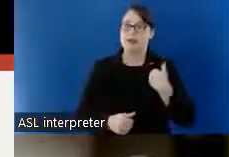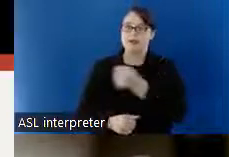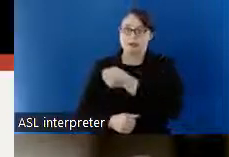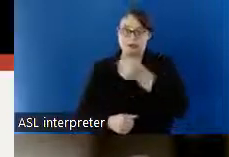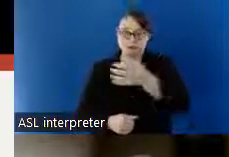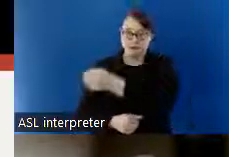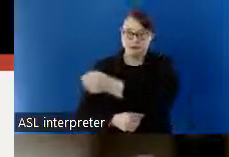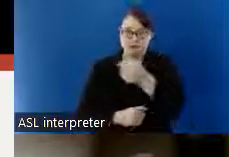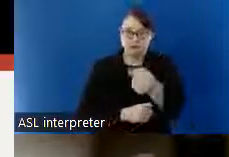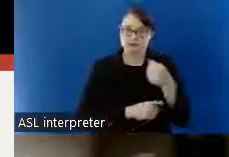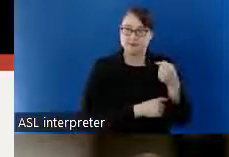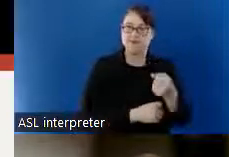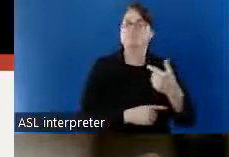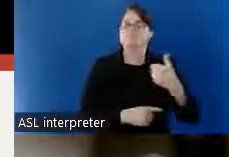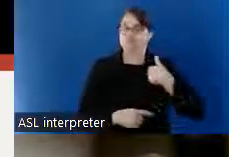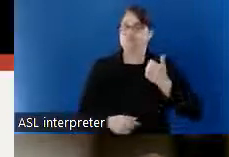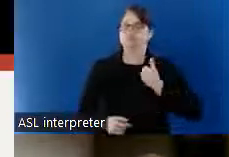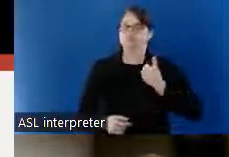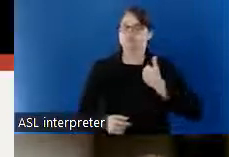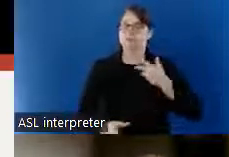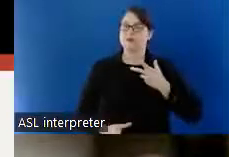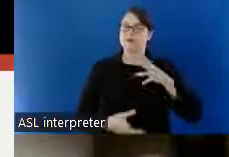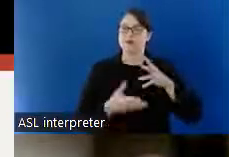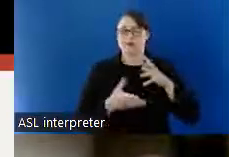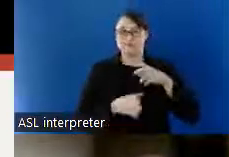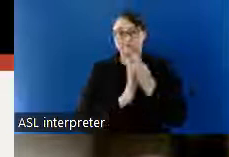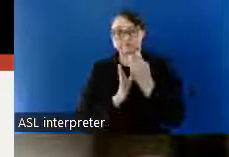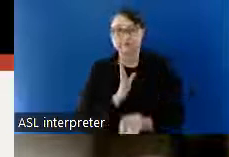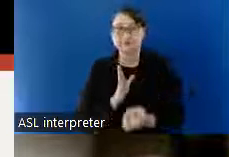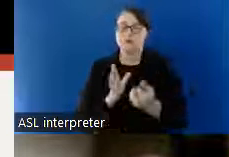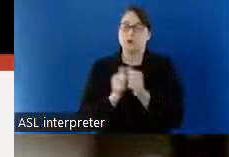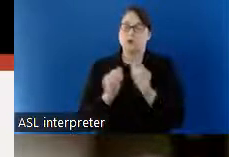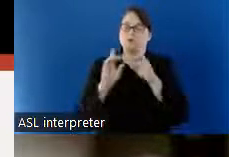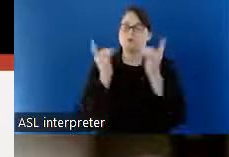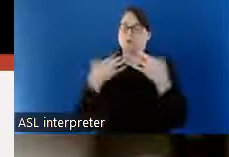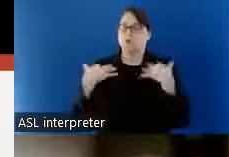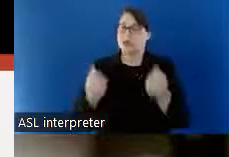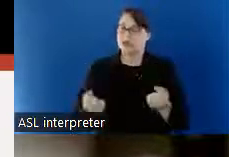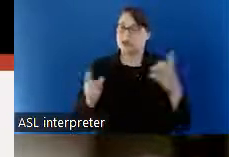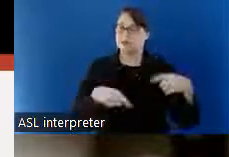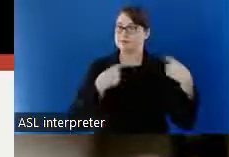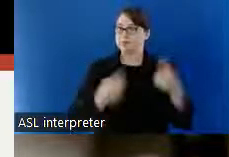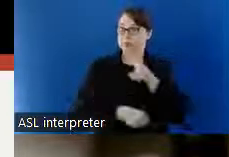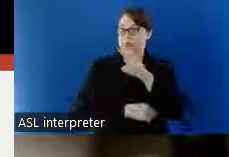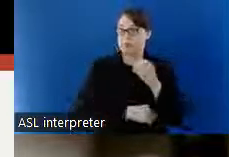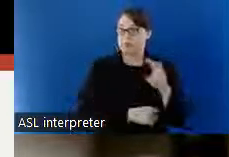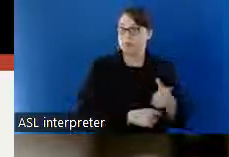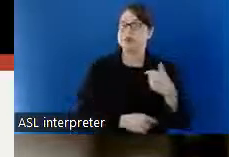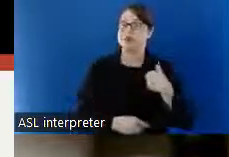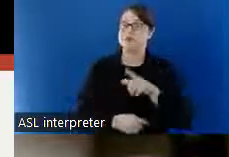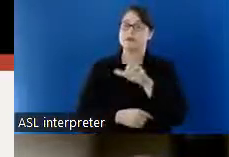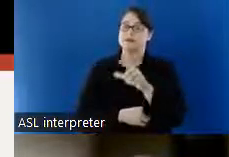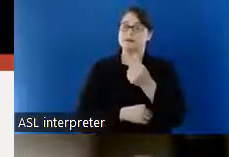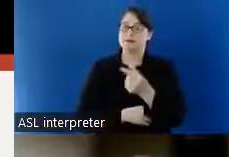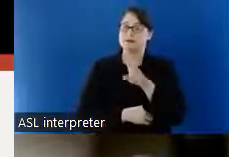since 2002. I've been embedded in the Department of Health here in Washington, DC since 2002, and I am an LGBTQ+